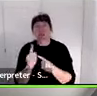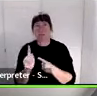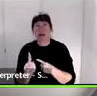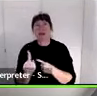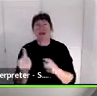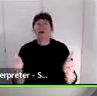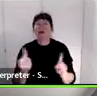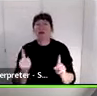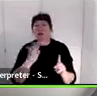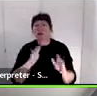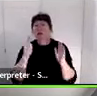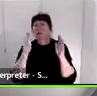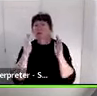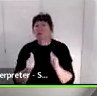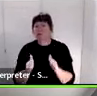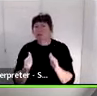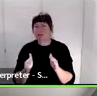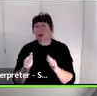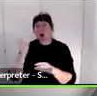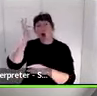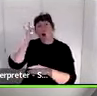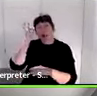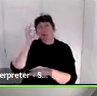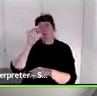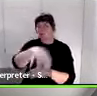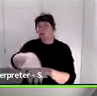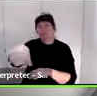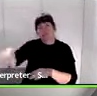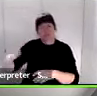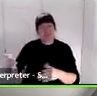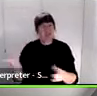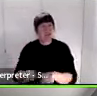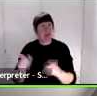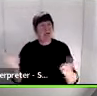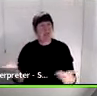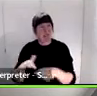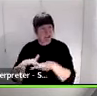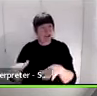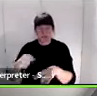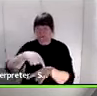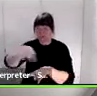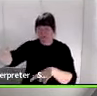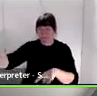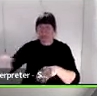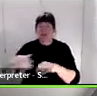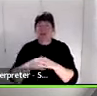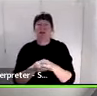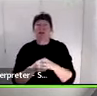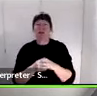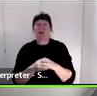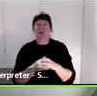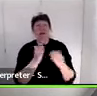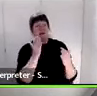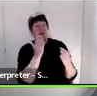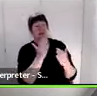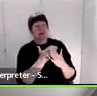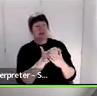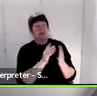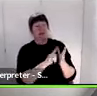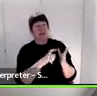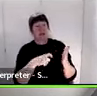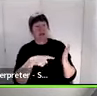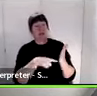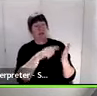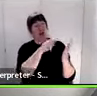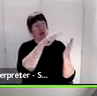wanted to focus on council facilities because When I read the Accessibility Act, I had